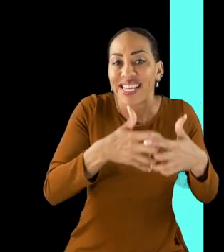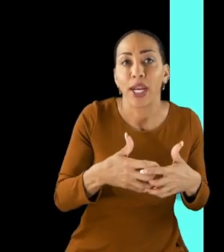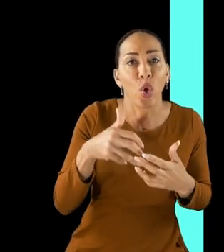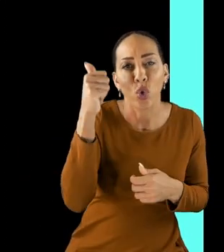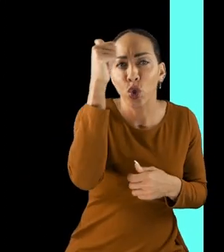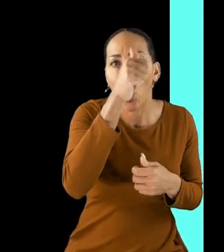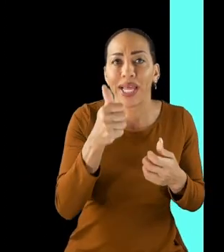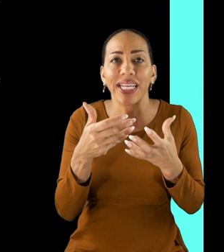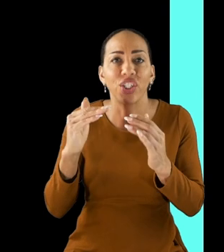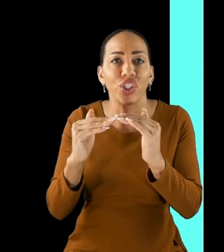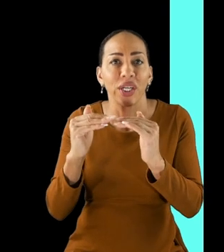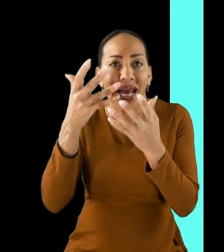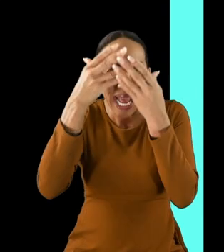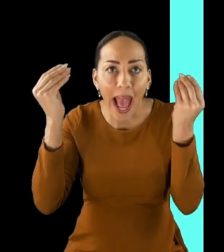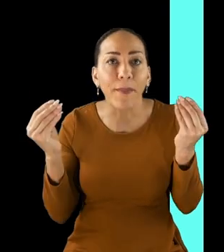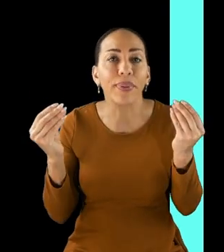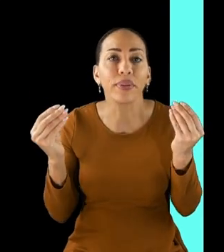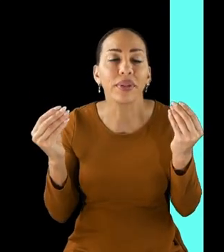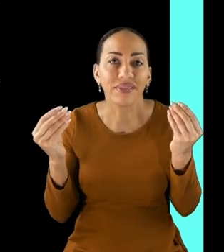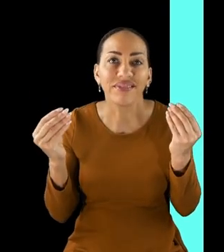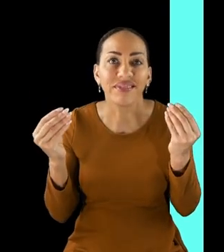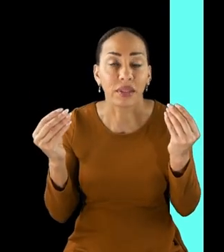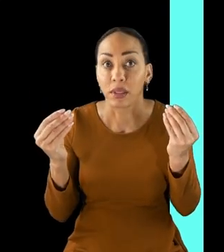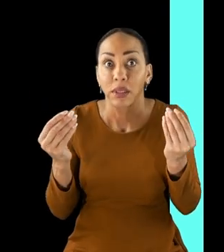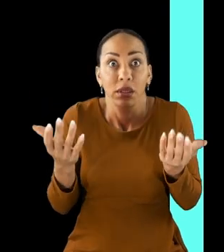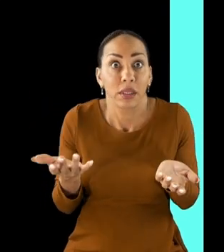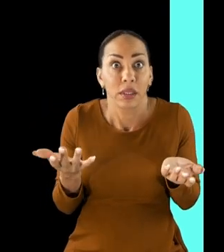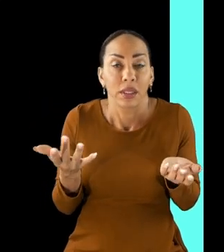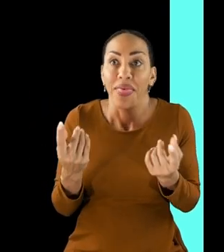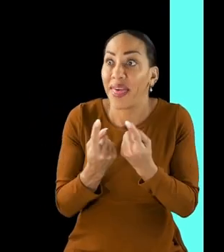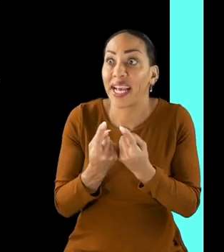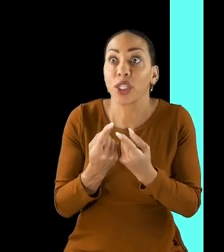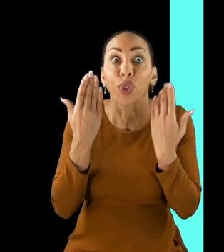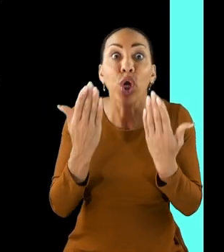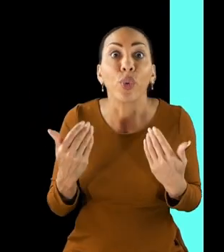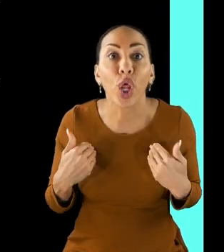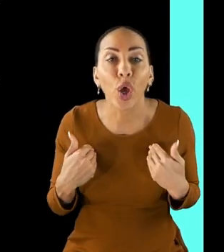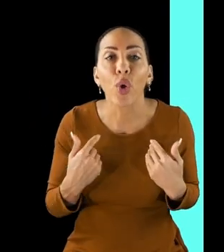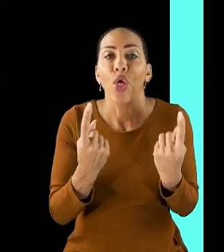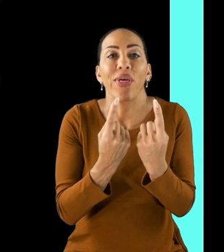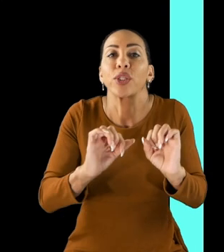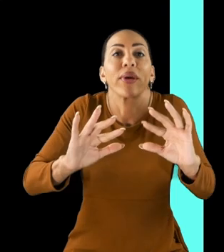because it's not just the things that we don't know, it's the things we don't even know that we don't know yet.